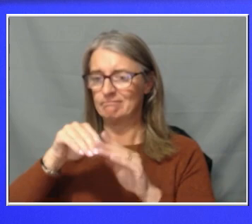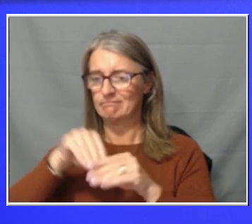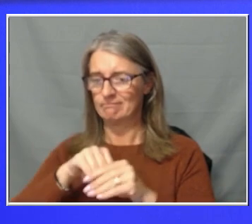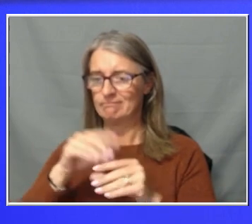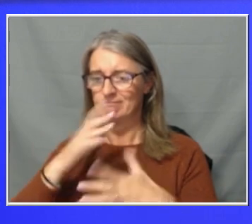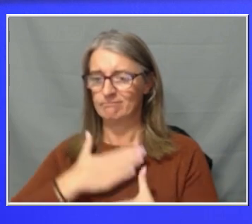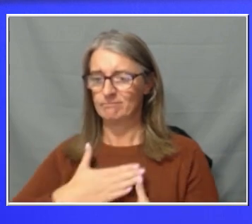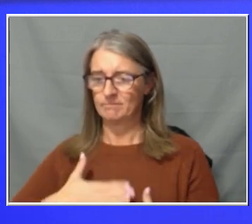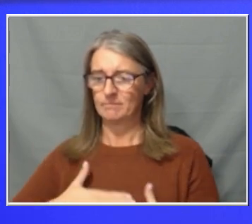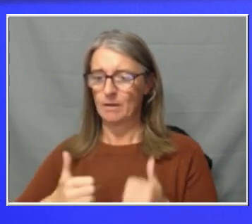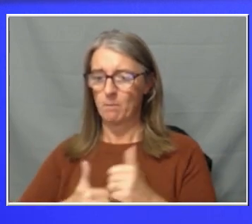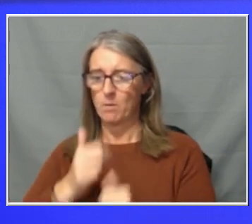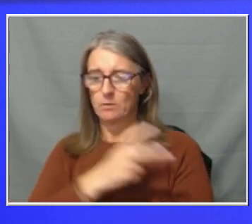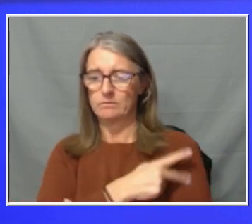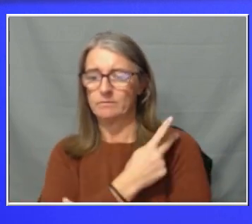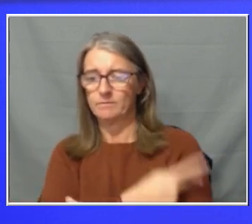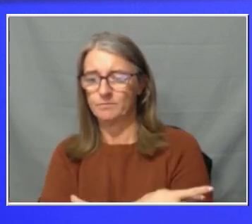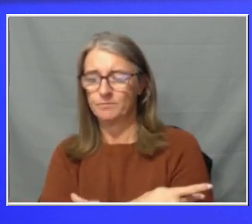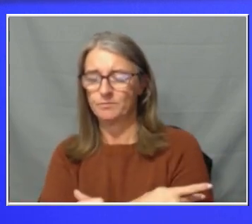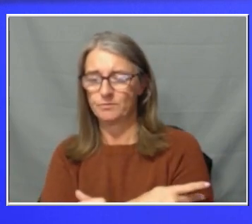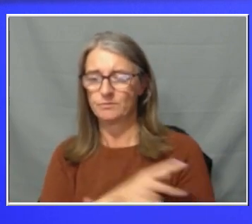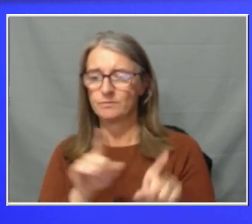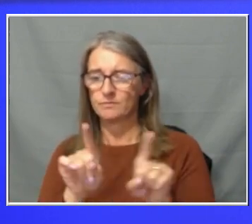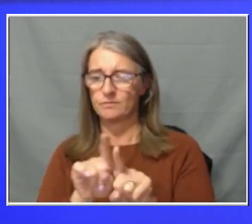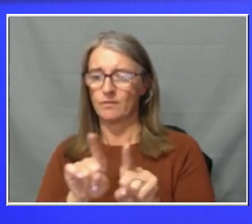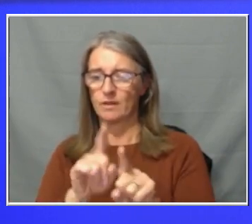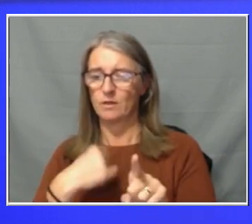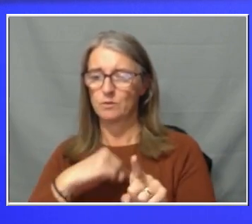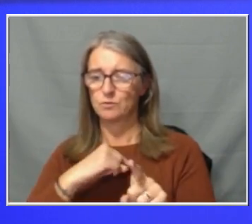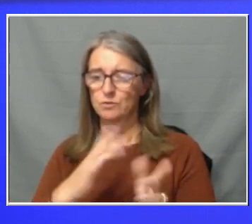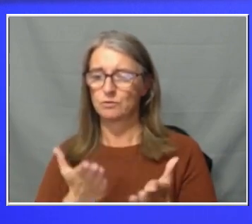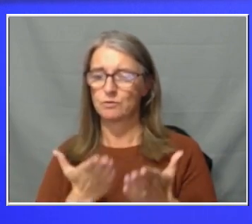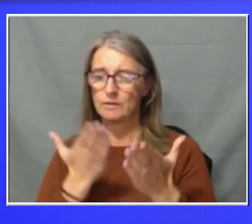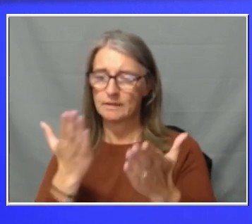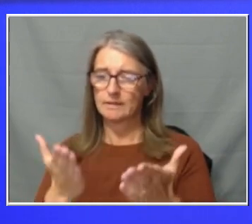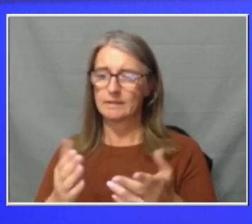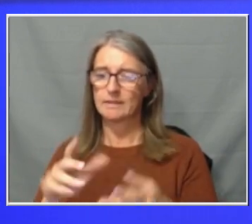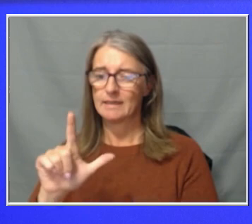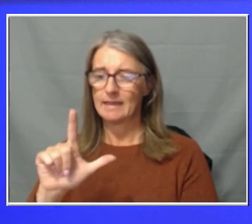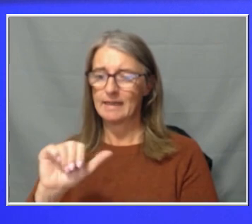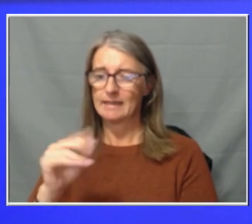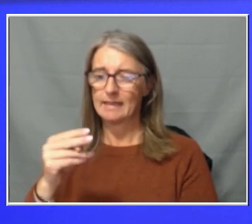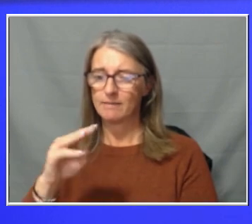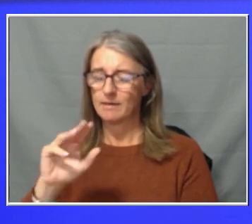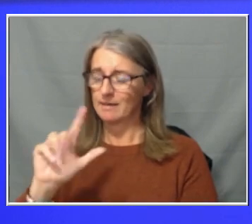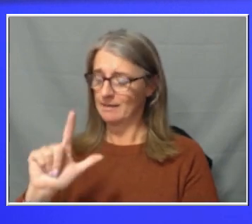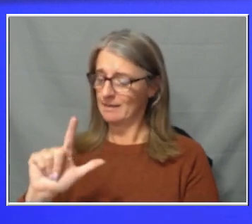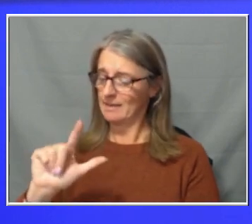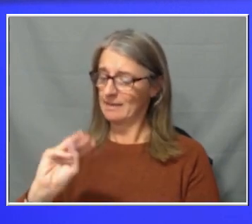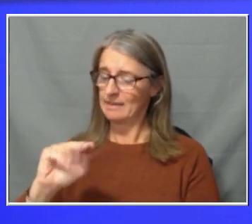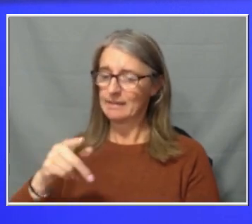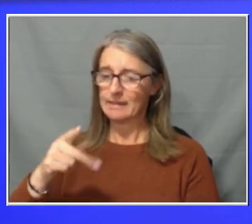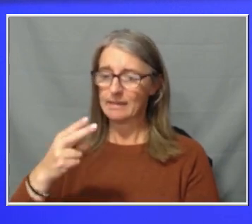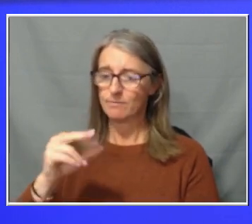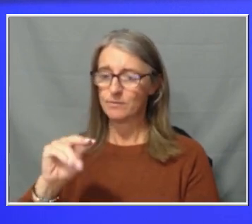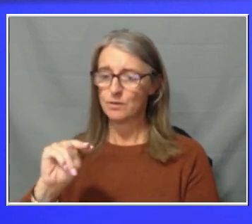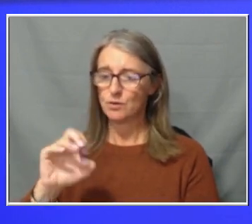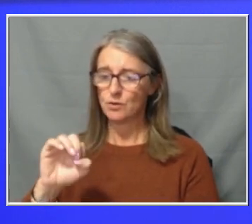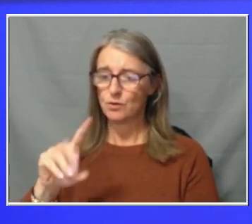of my patients, we're also going to be recommending a sentinel lymph node biopsy, which is another procedure done at